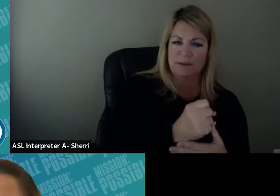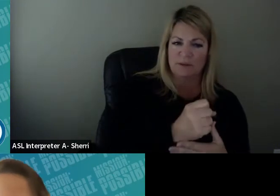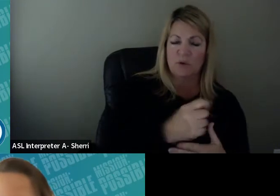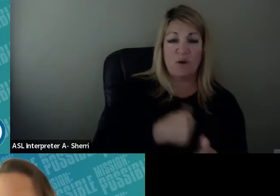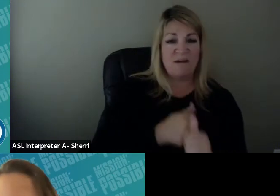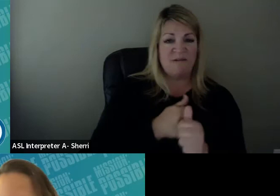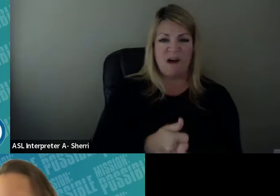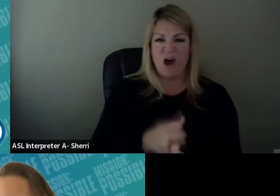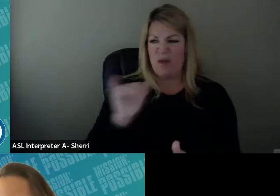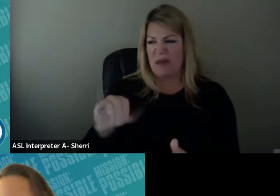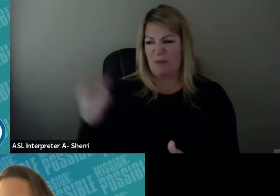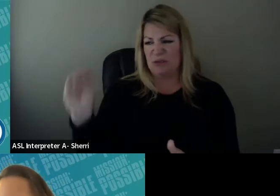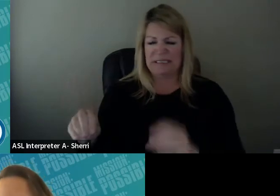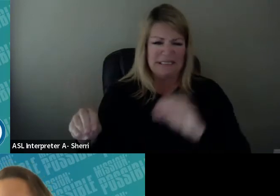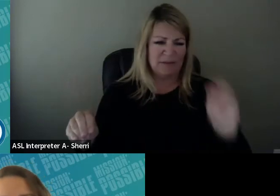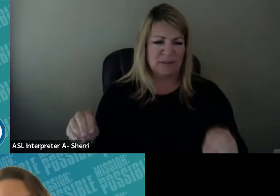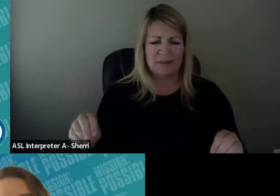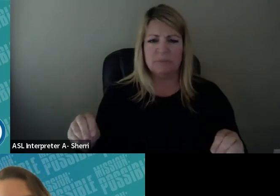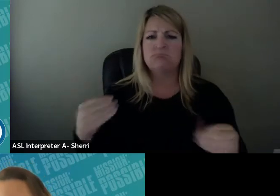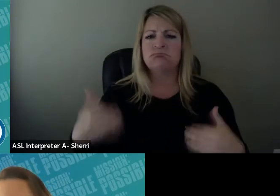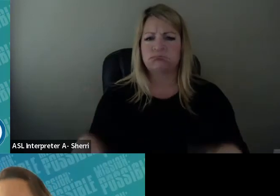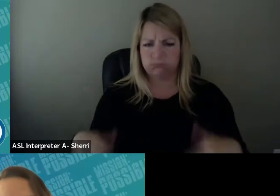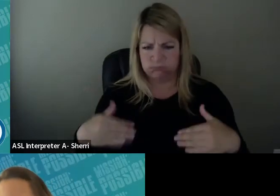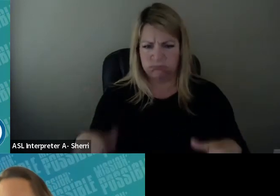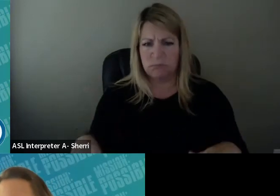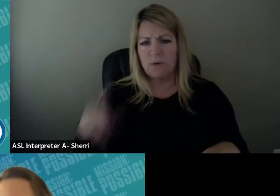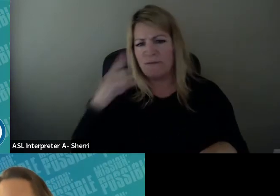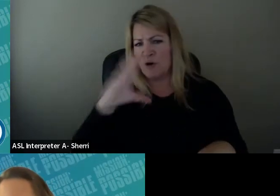this percentage very much in creating those co-teaching